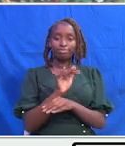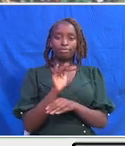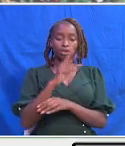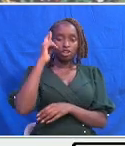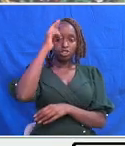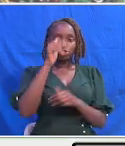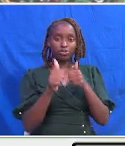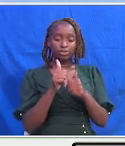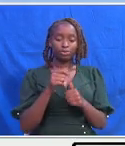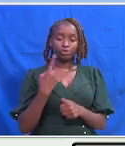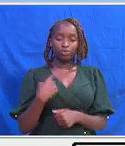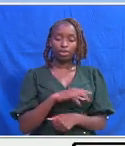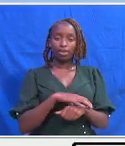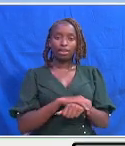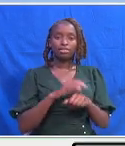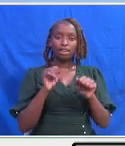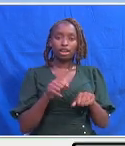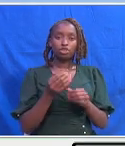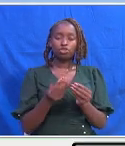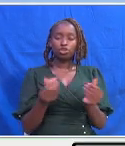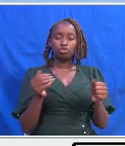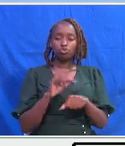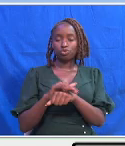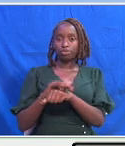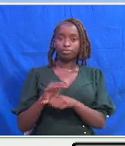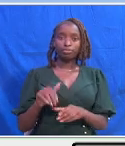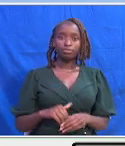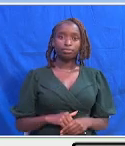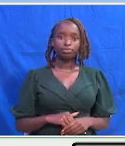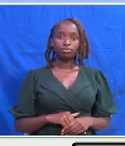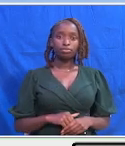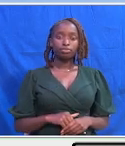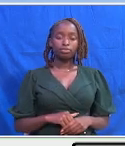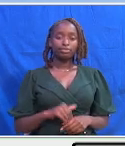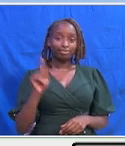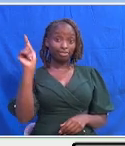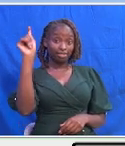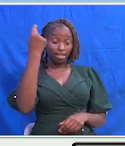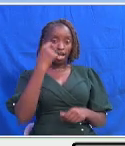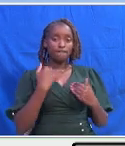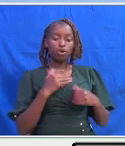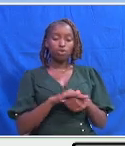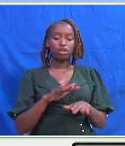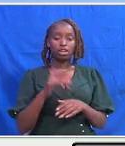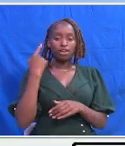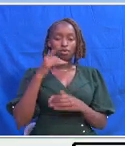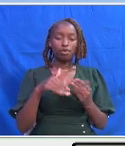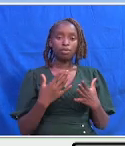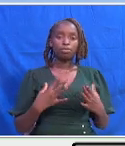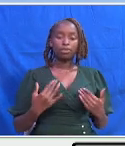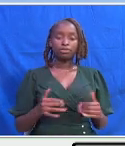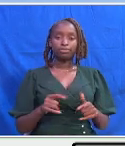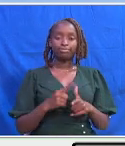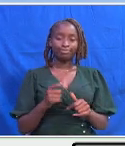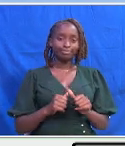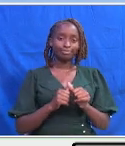we can come up with good solutions. Kenya is a very generous host to refugees and asylum seekers and continues to